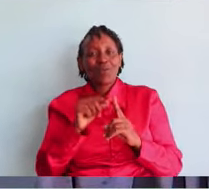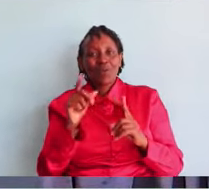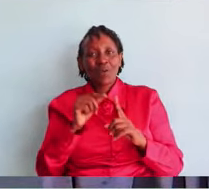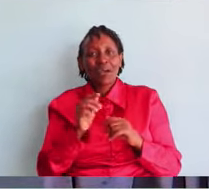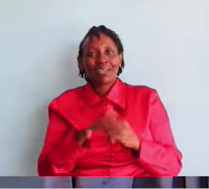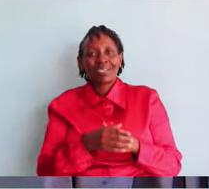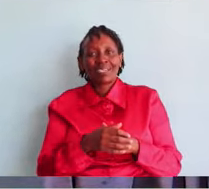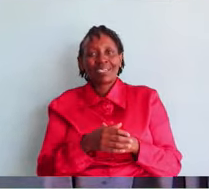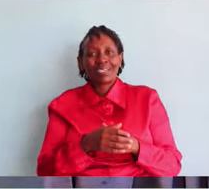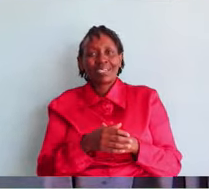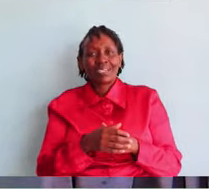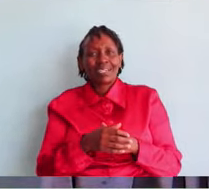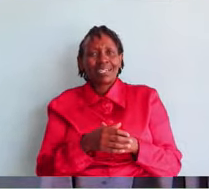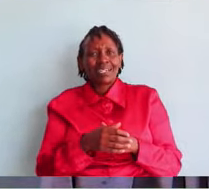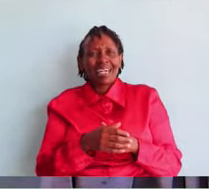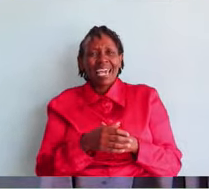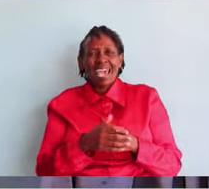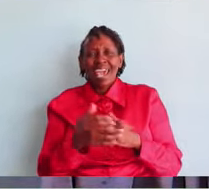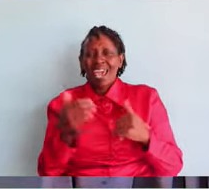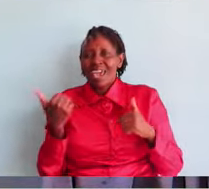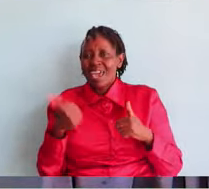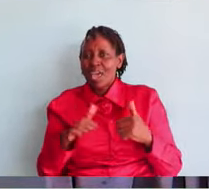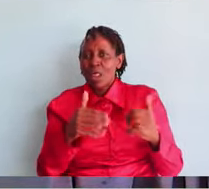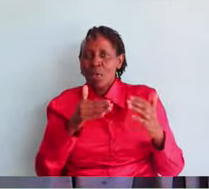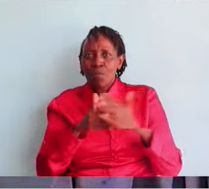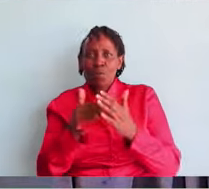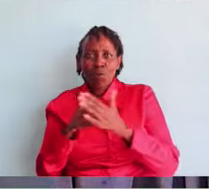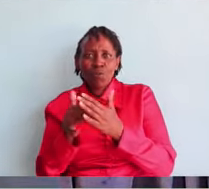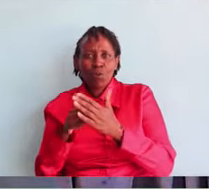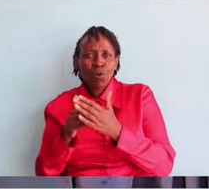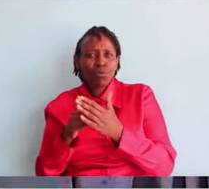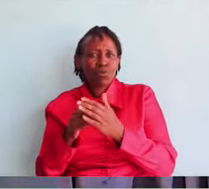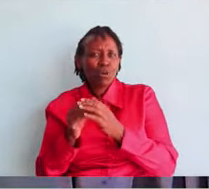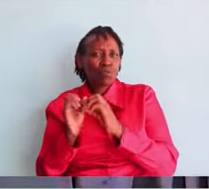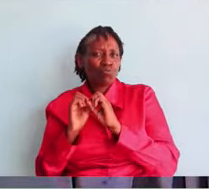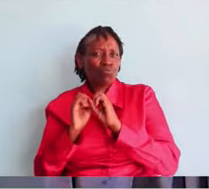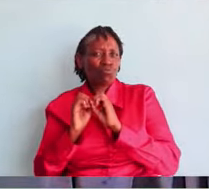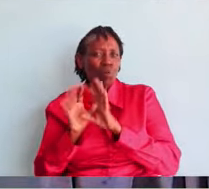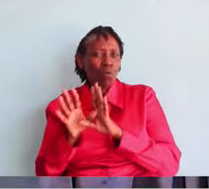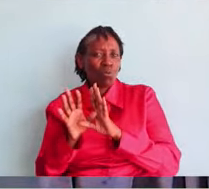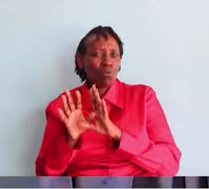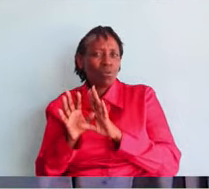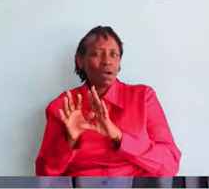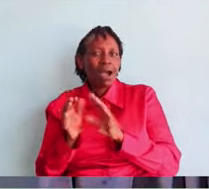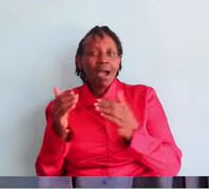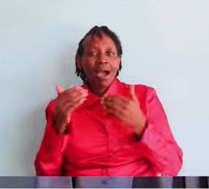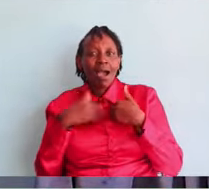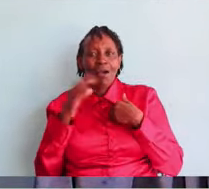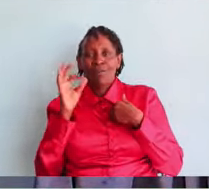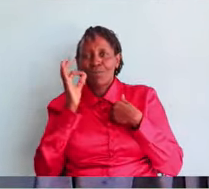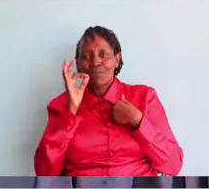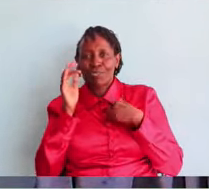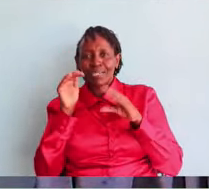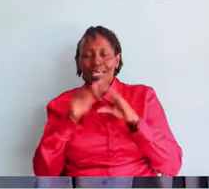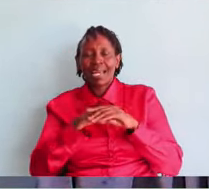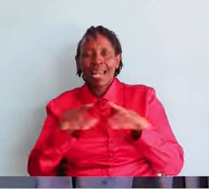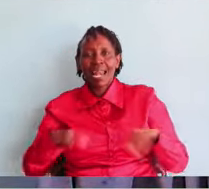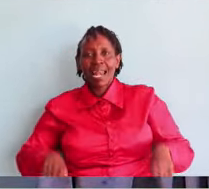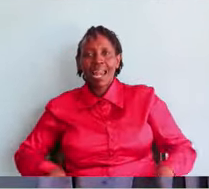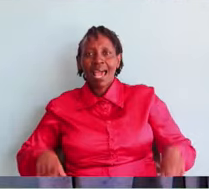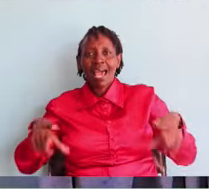this word, we choose to lay it at your feet, so that then this word will bear fruit in our very lives. So we are grateful, Lord,